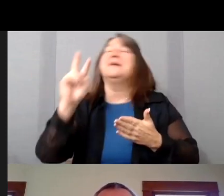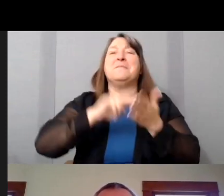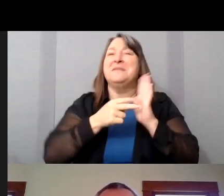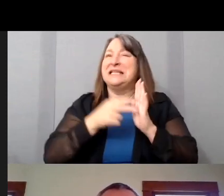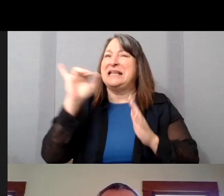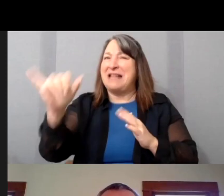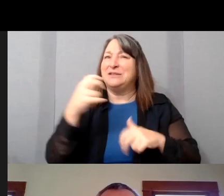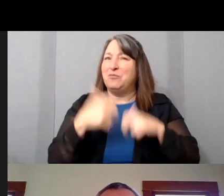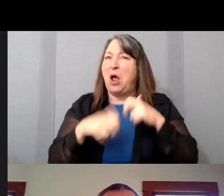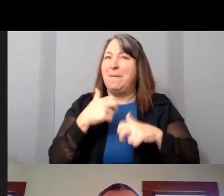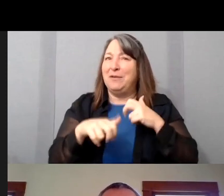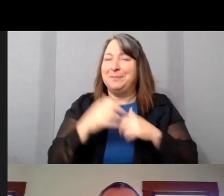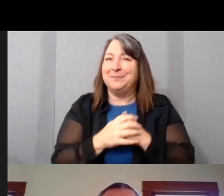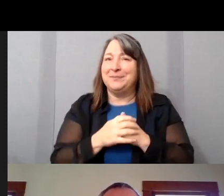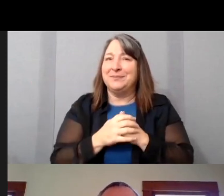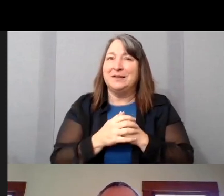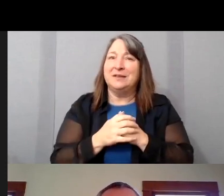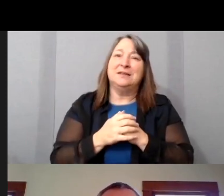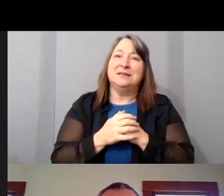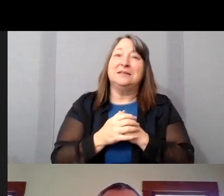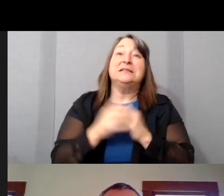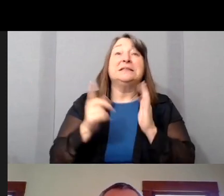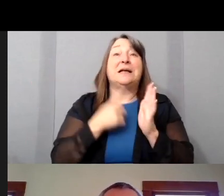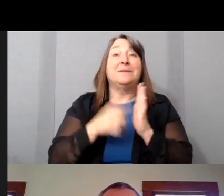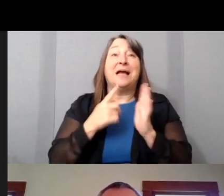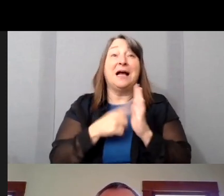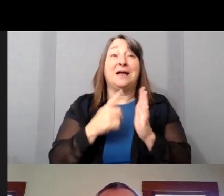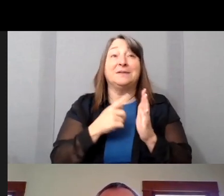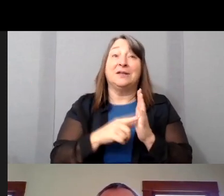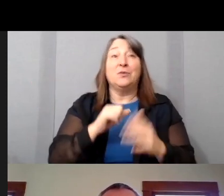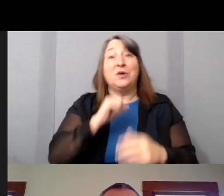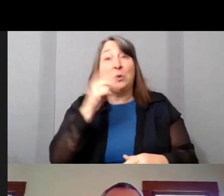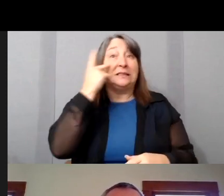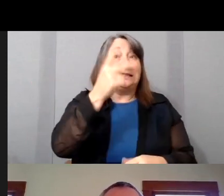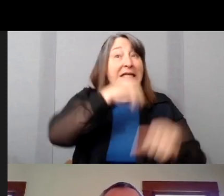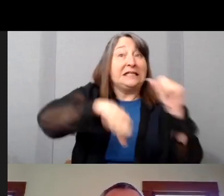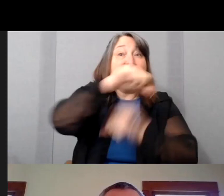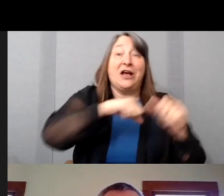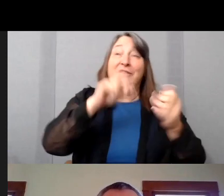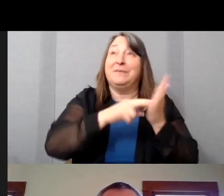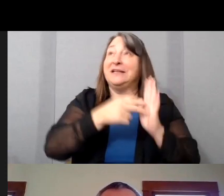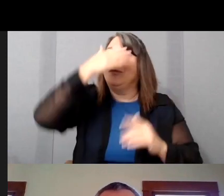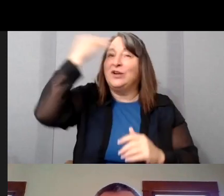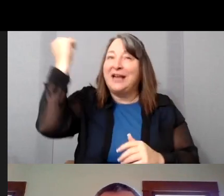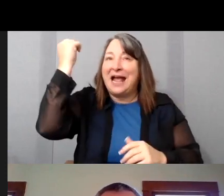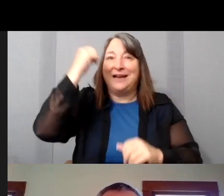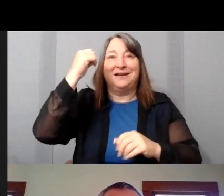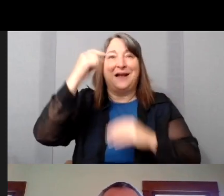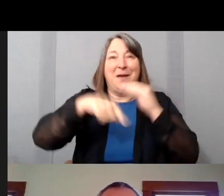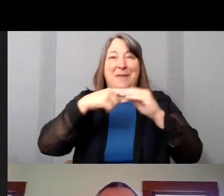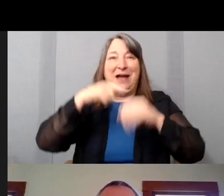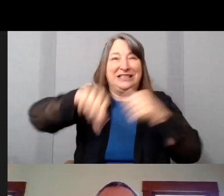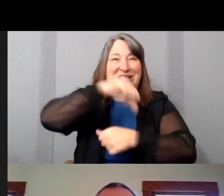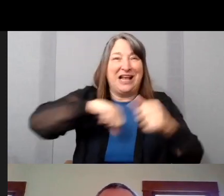is unfortunately a bit of an out of sight, out of mind thing that happens when you're not tethered to an in-person meeting,